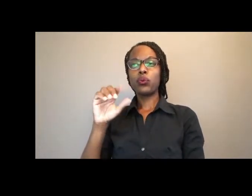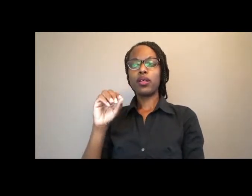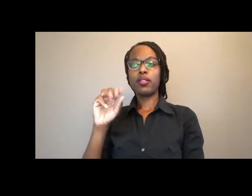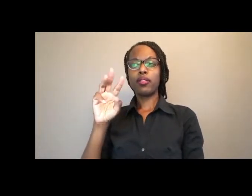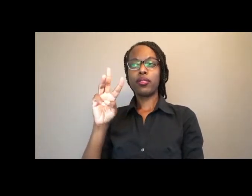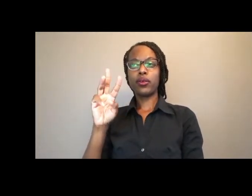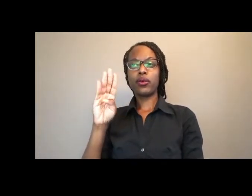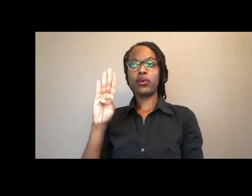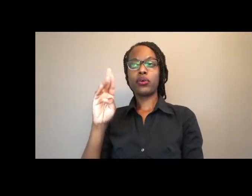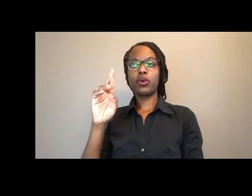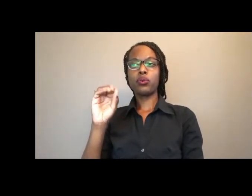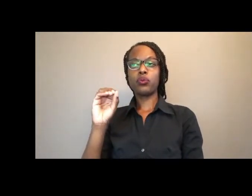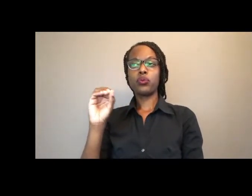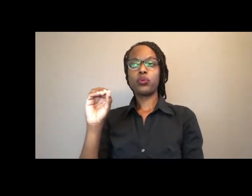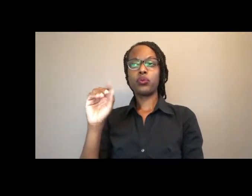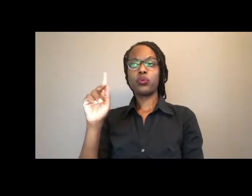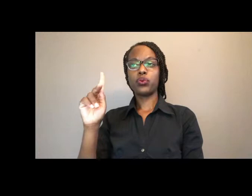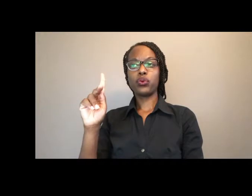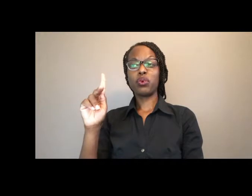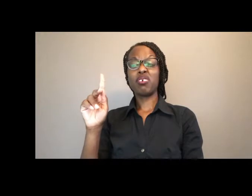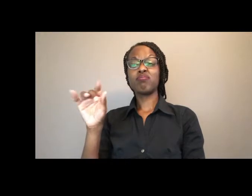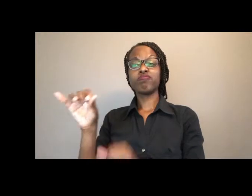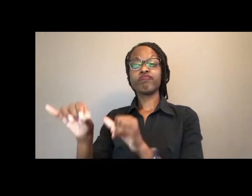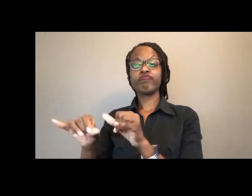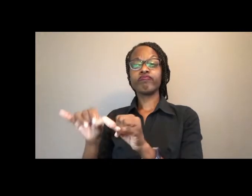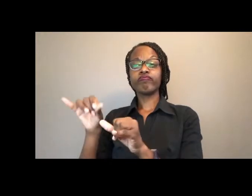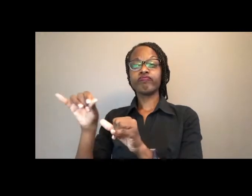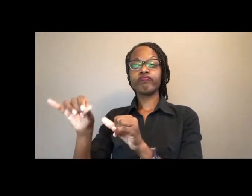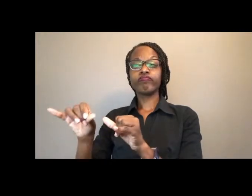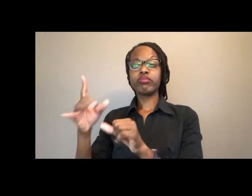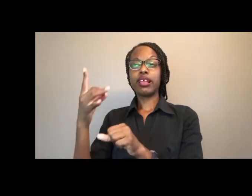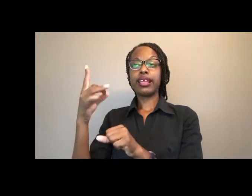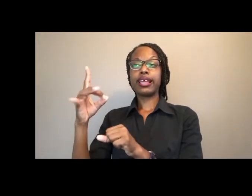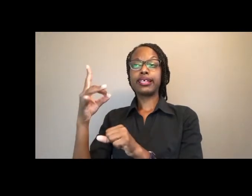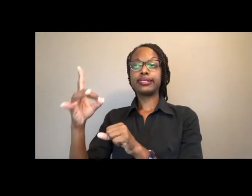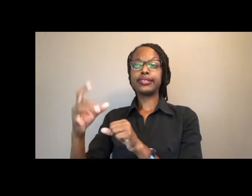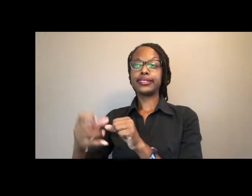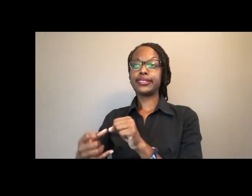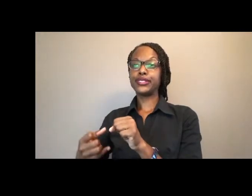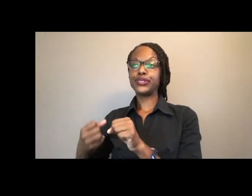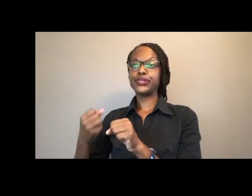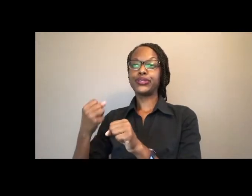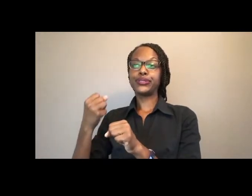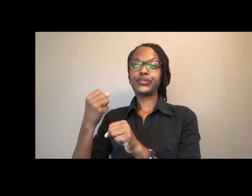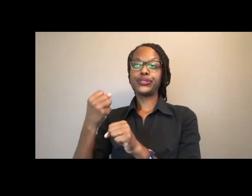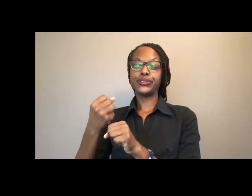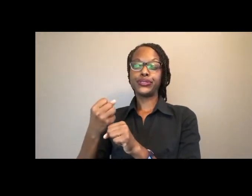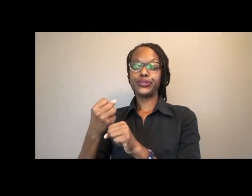for 18 years in my life.